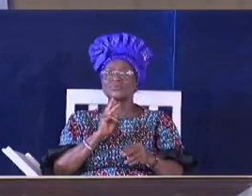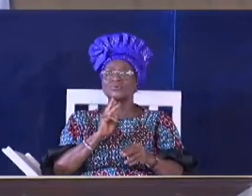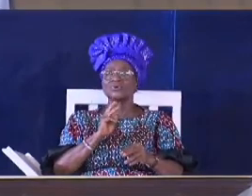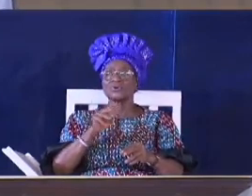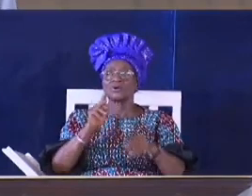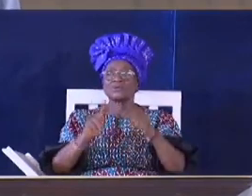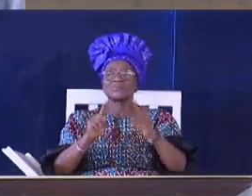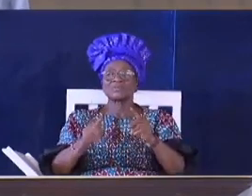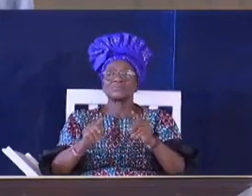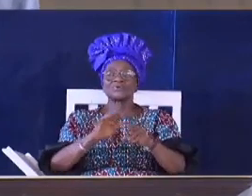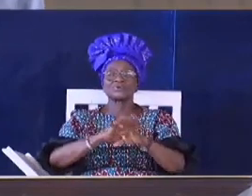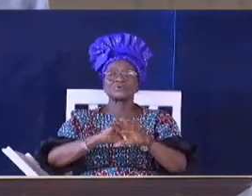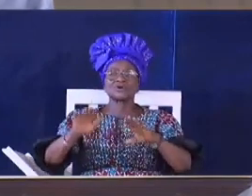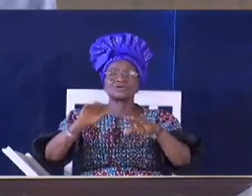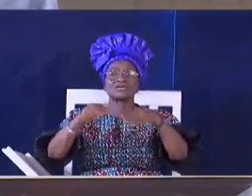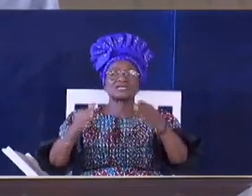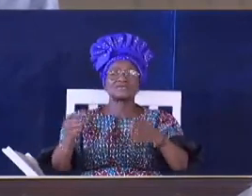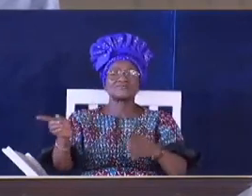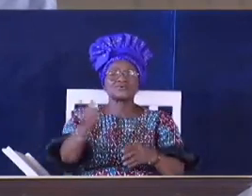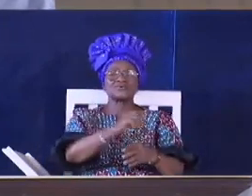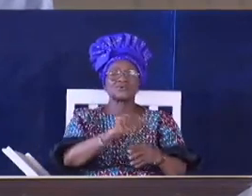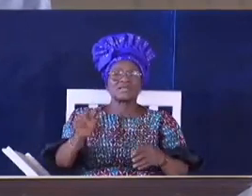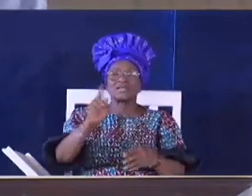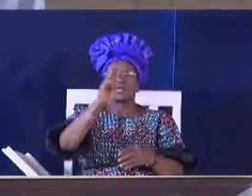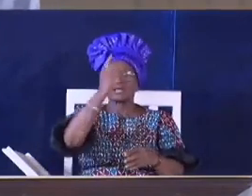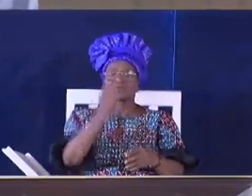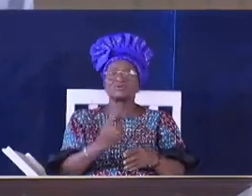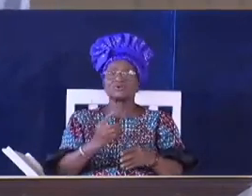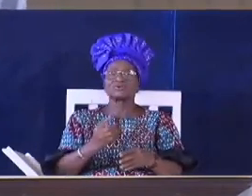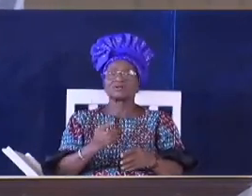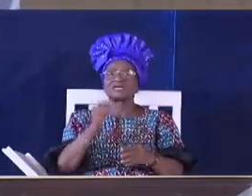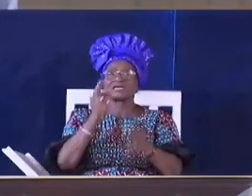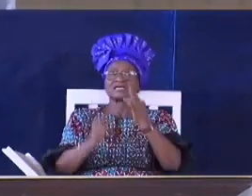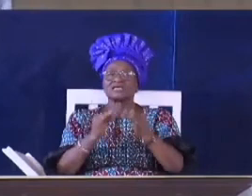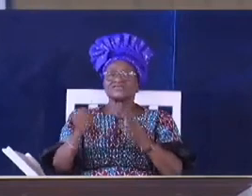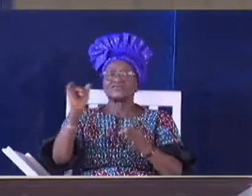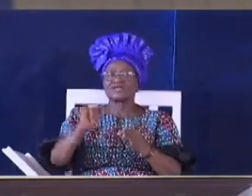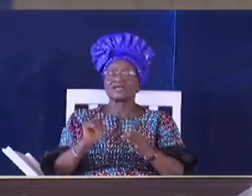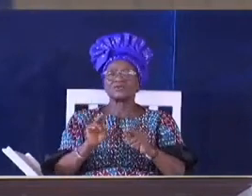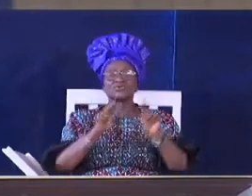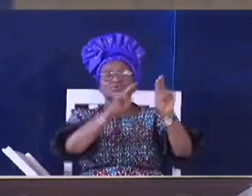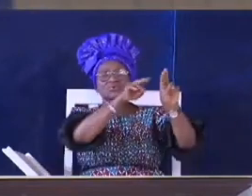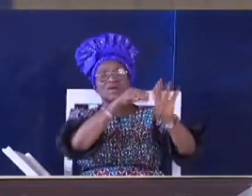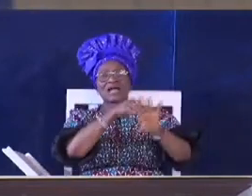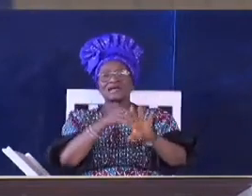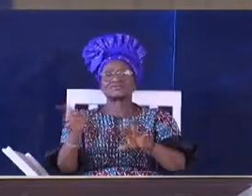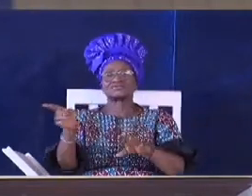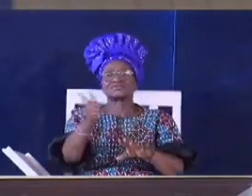People don't give you a loan if they look at you and they feel you can't pay back.